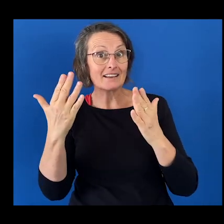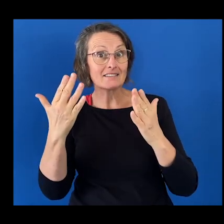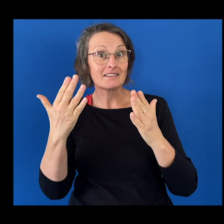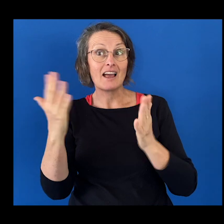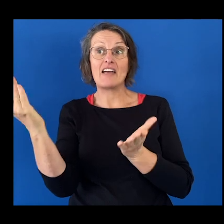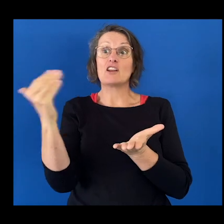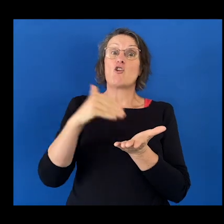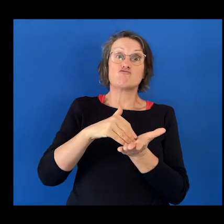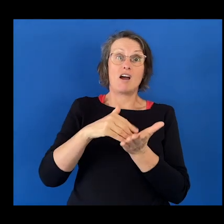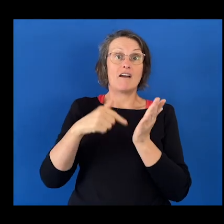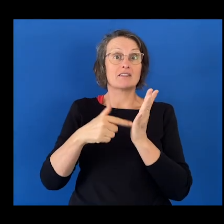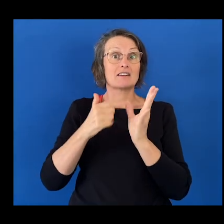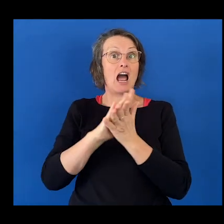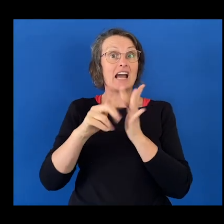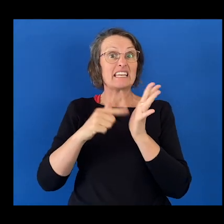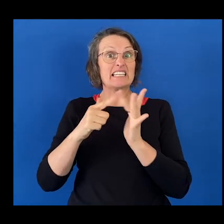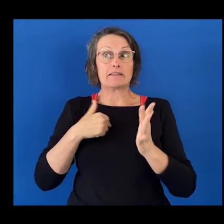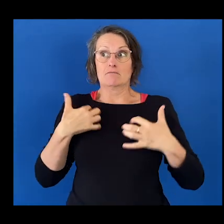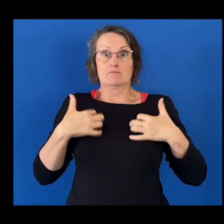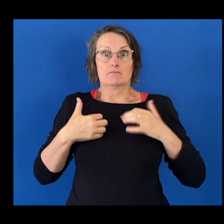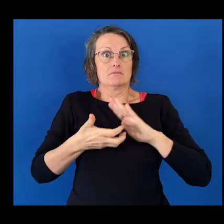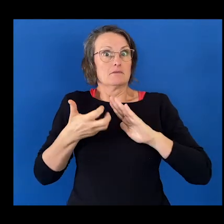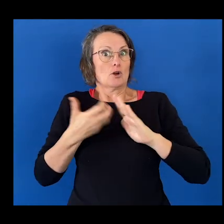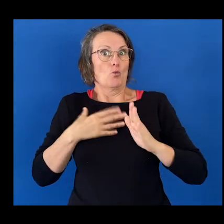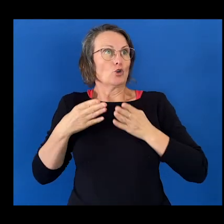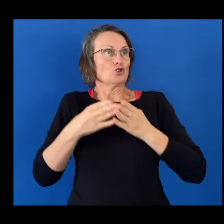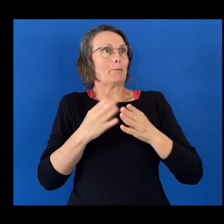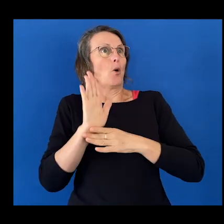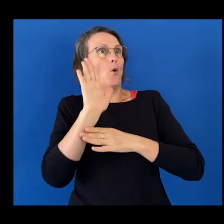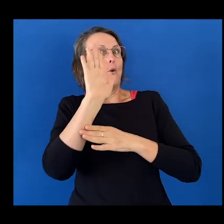gets back to Papeete and couldn't wait to get on the ship to go back home.